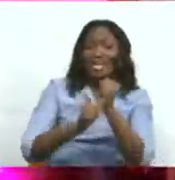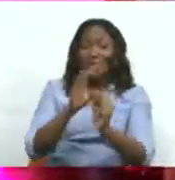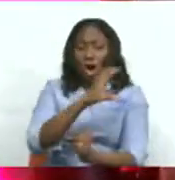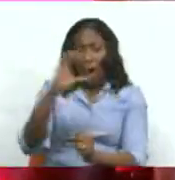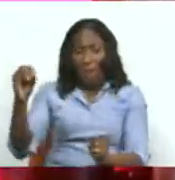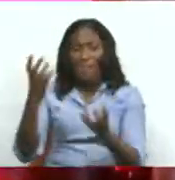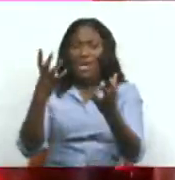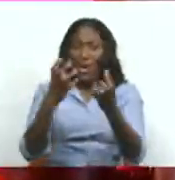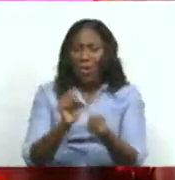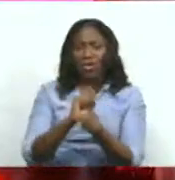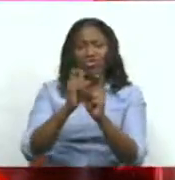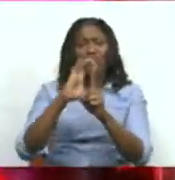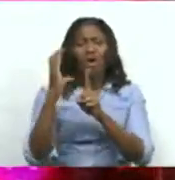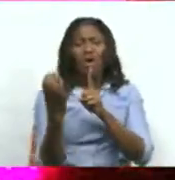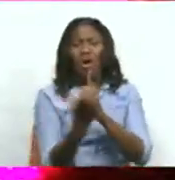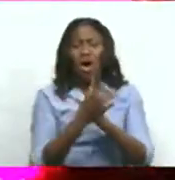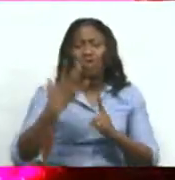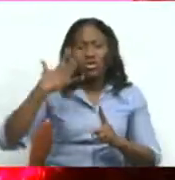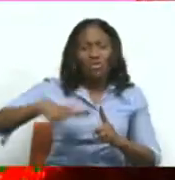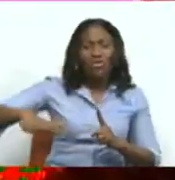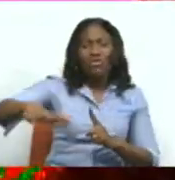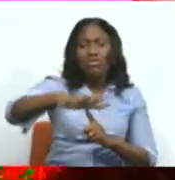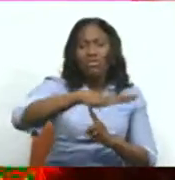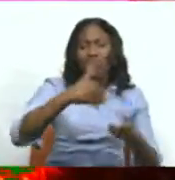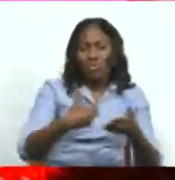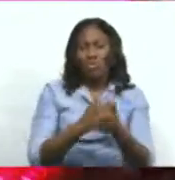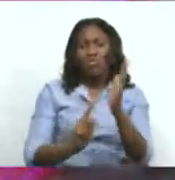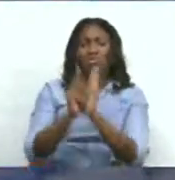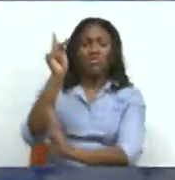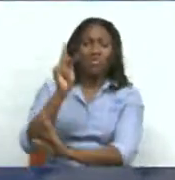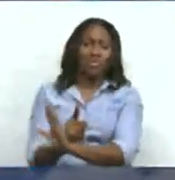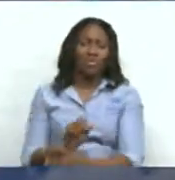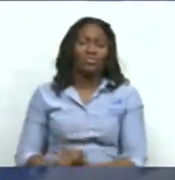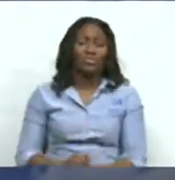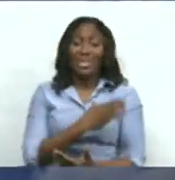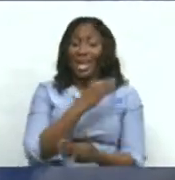for a shift in culture through the I Choose Sport program.